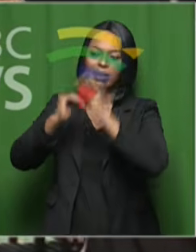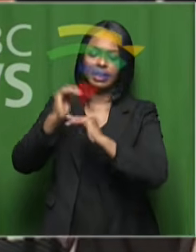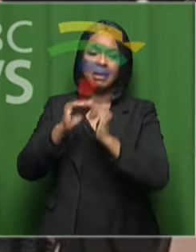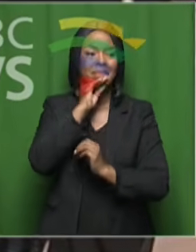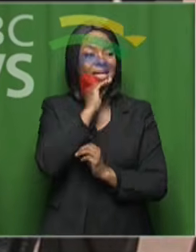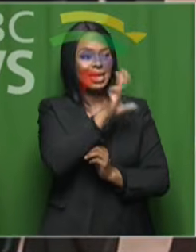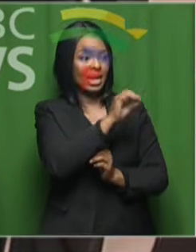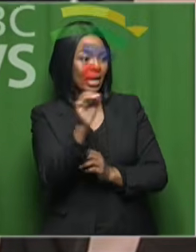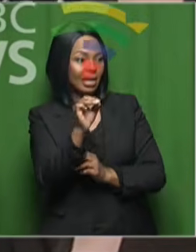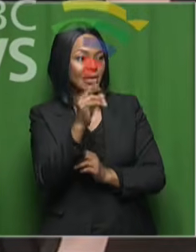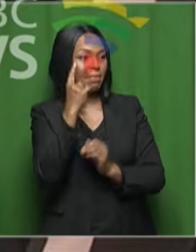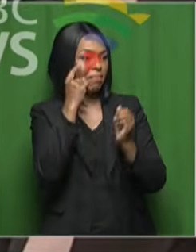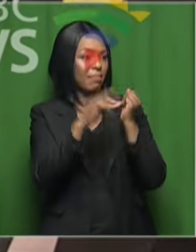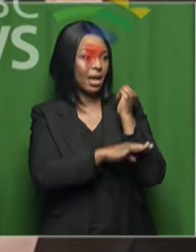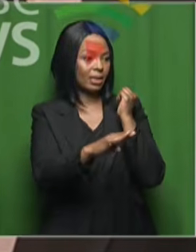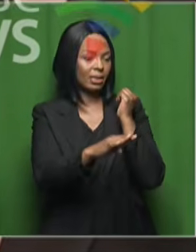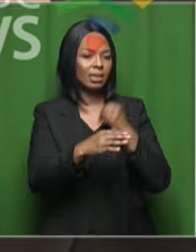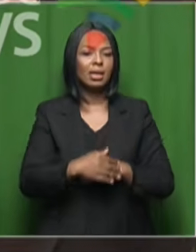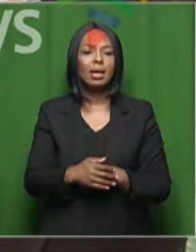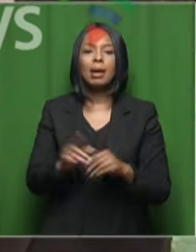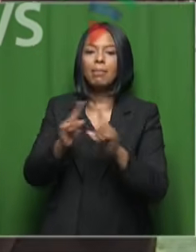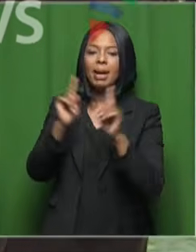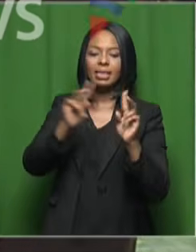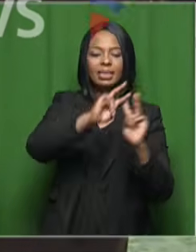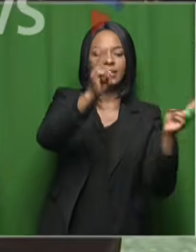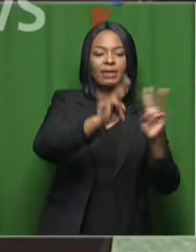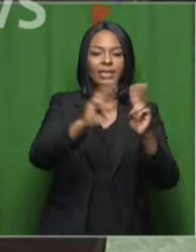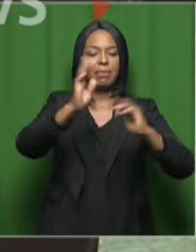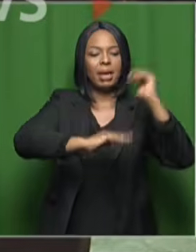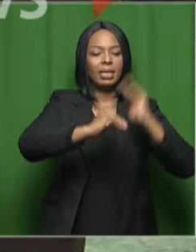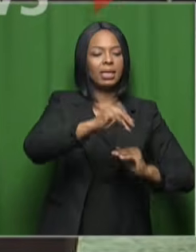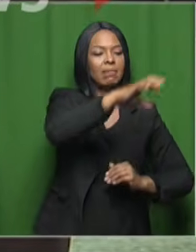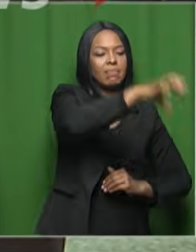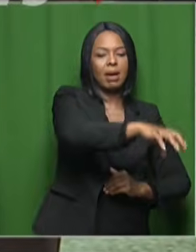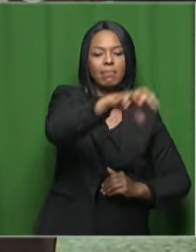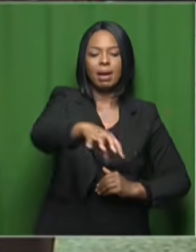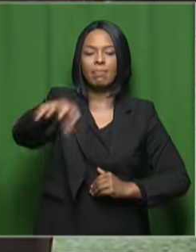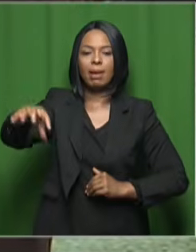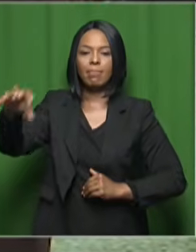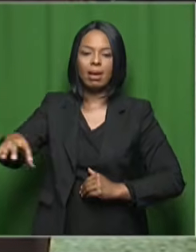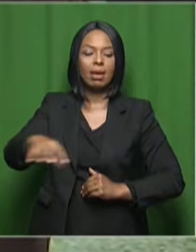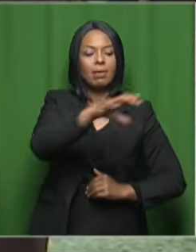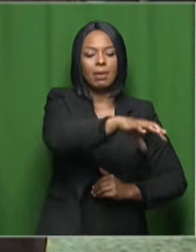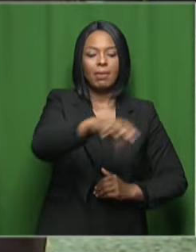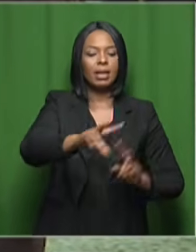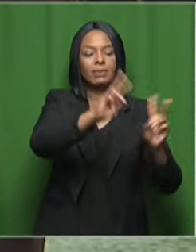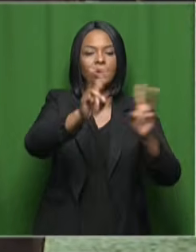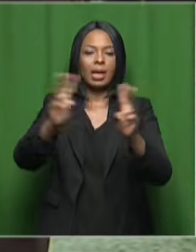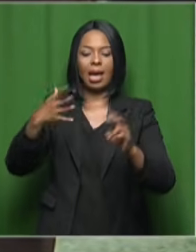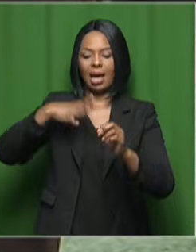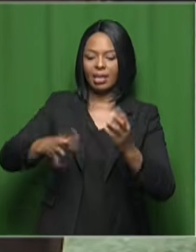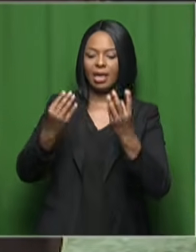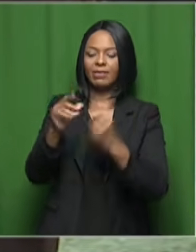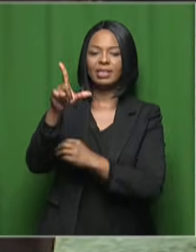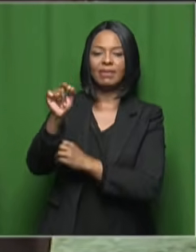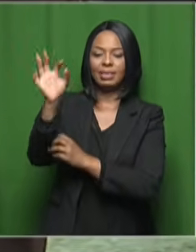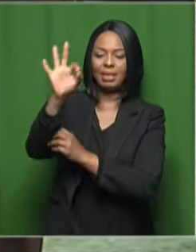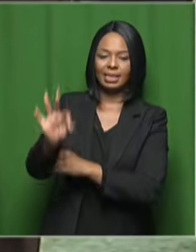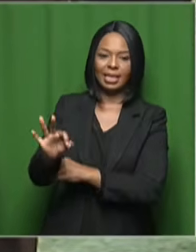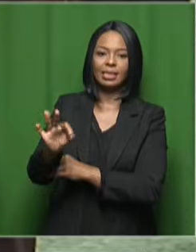beds here. So about but 50% it differs from one building to the other. Okay. So you'd find that in other properties, you've got about 70%, which